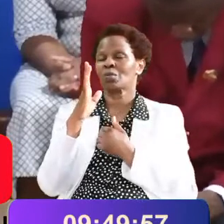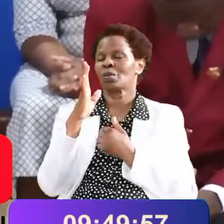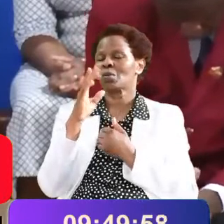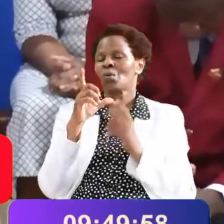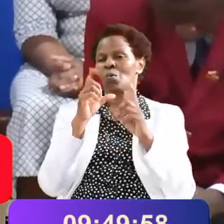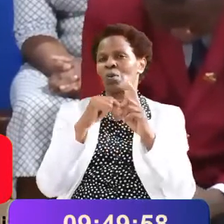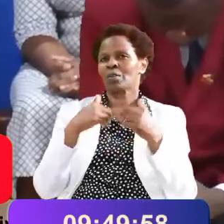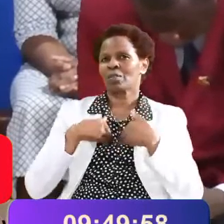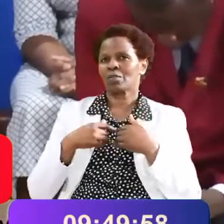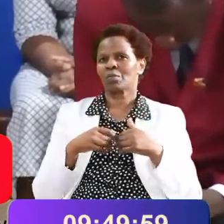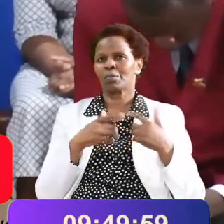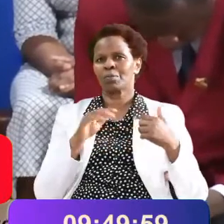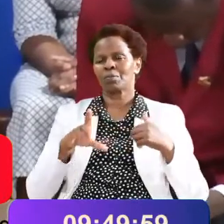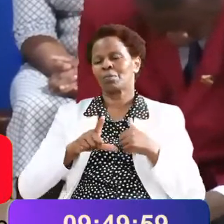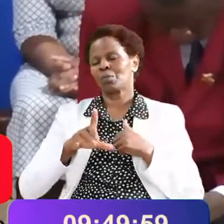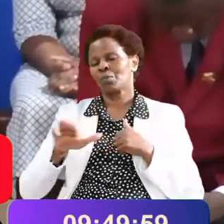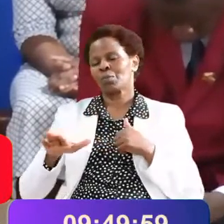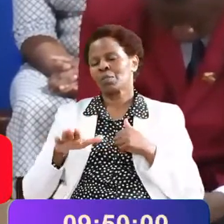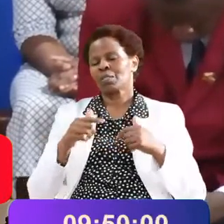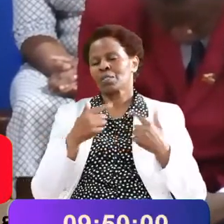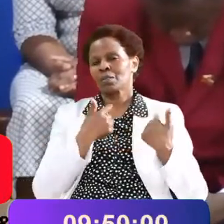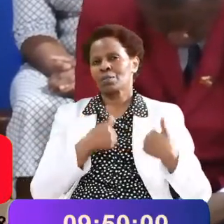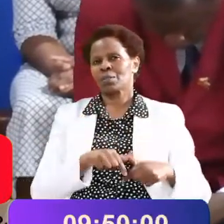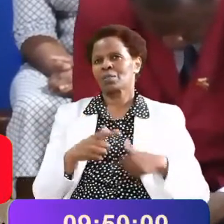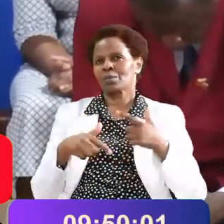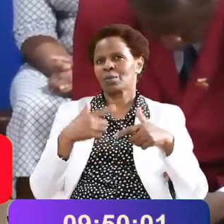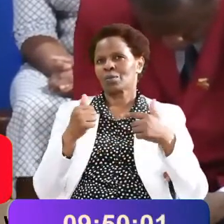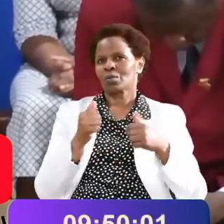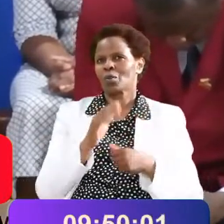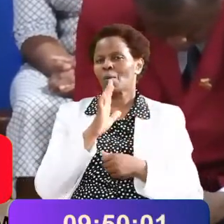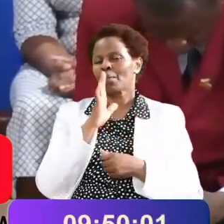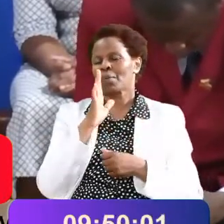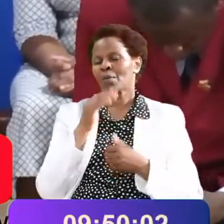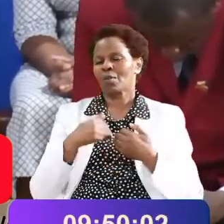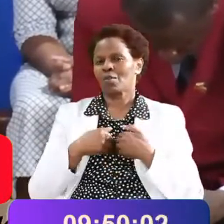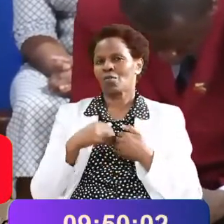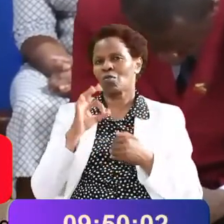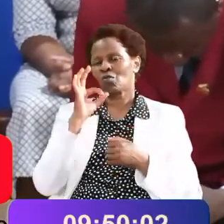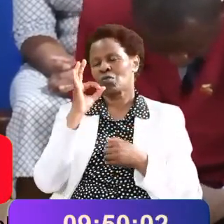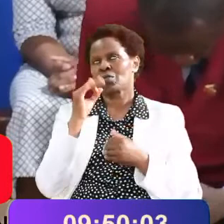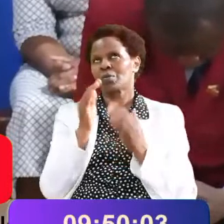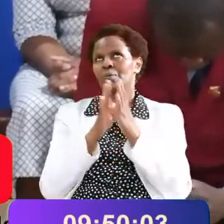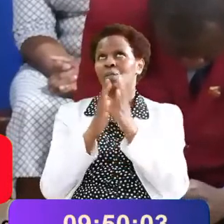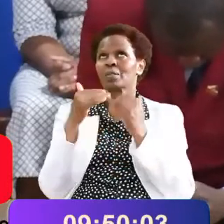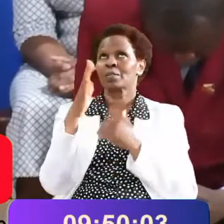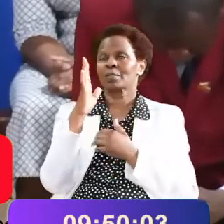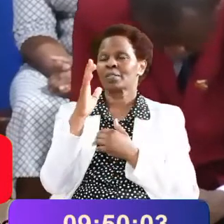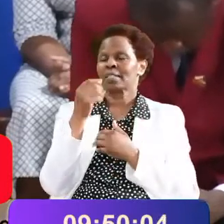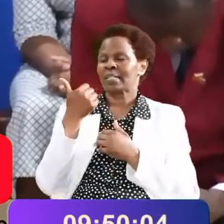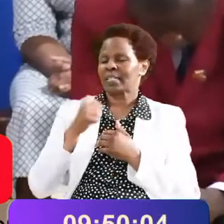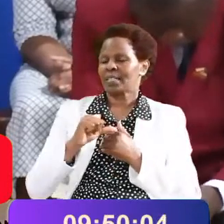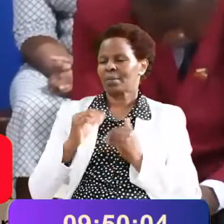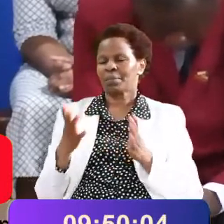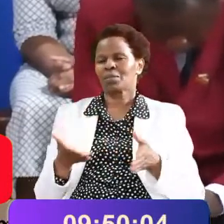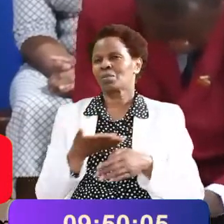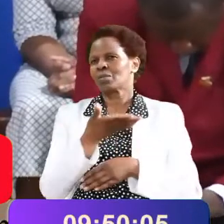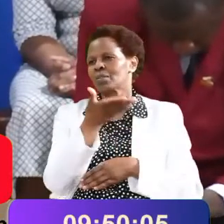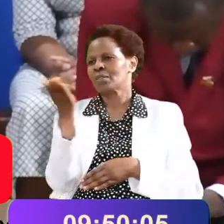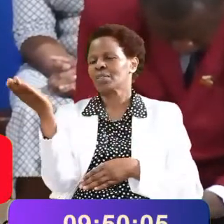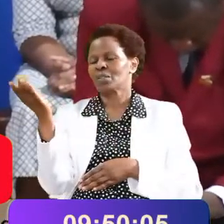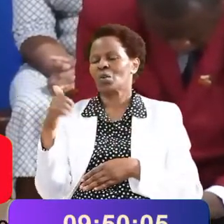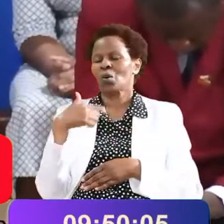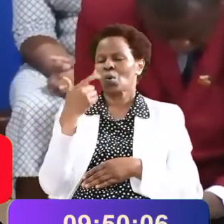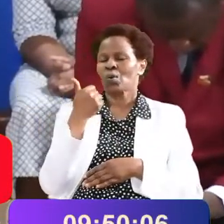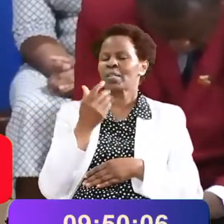have a place in our hearts, that it may continue to bear fruit. We pray that, Jehovah God, if there is any one of us here who is in need